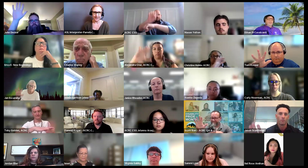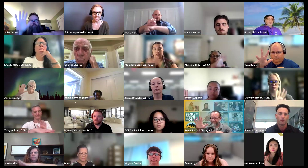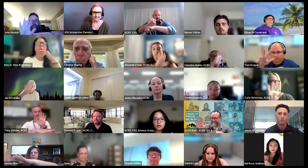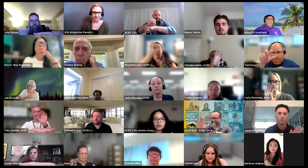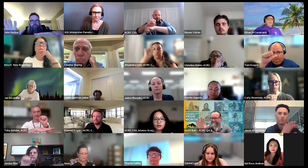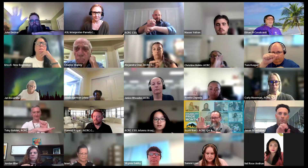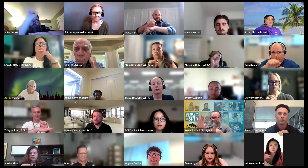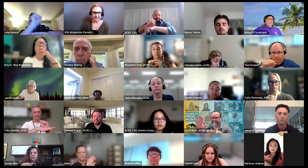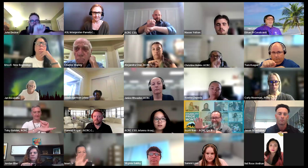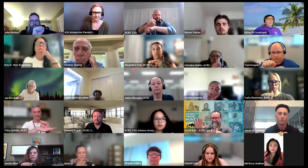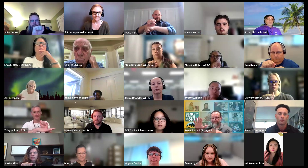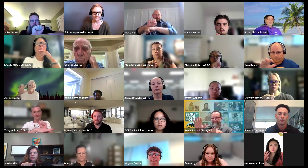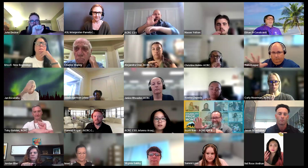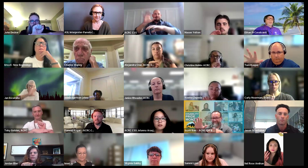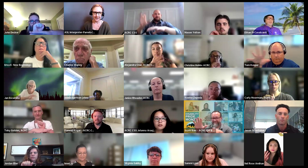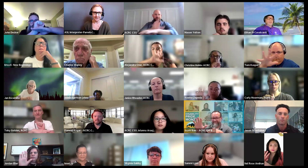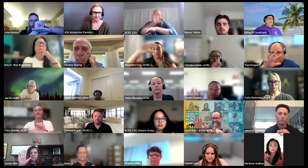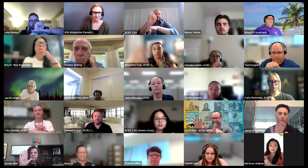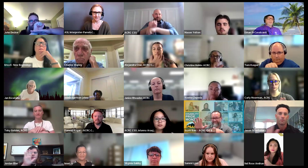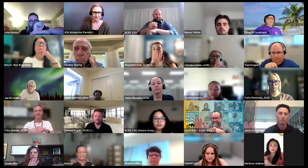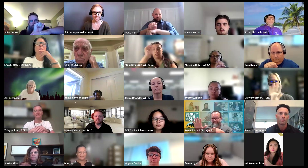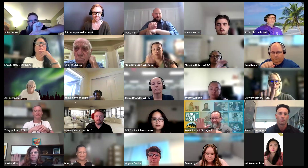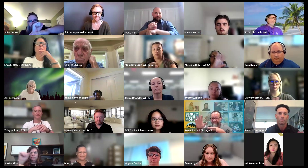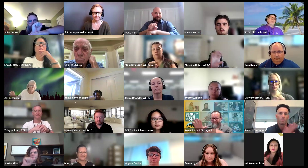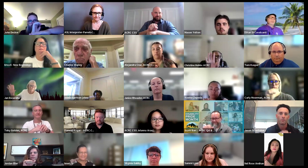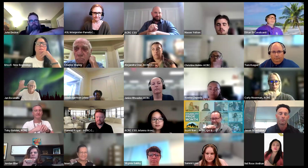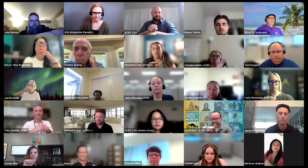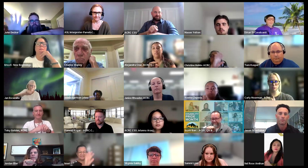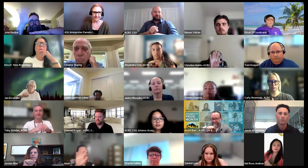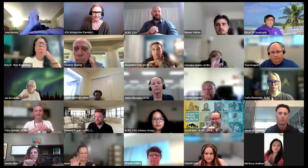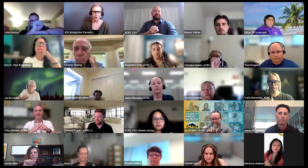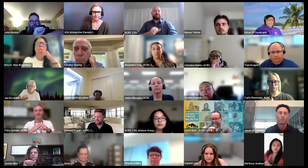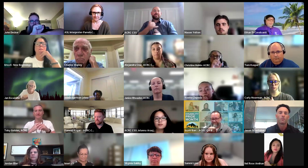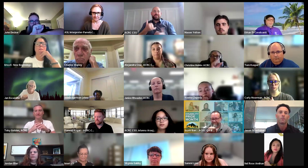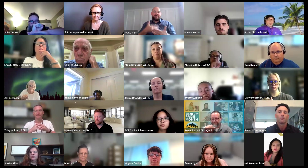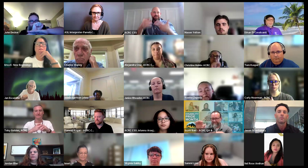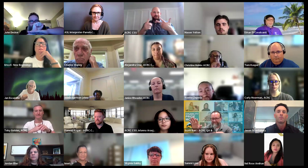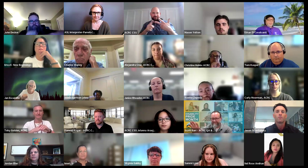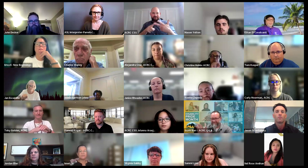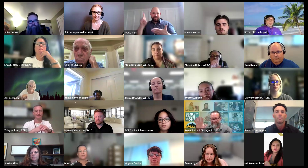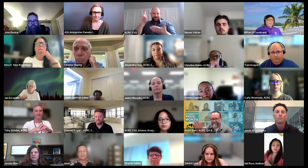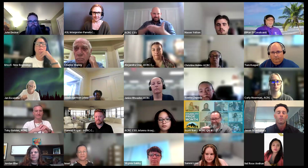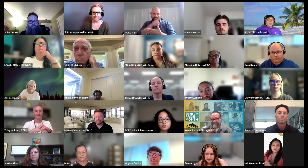then bring it down into a fist on top of your other hand, or your non-dominant hand. That's